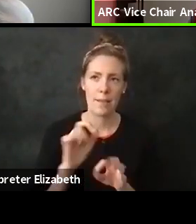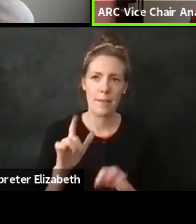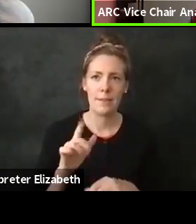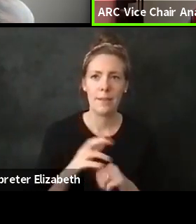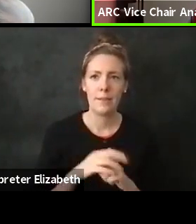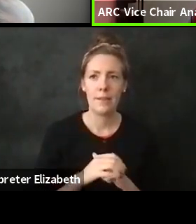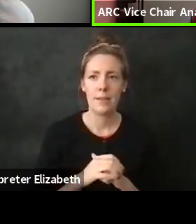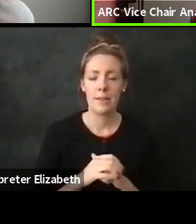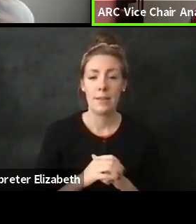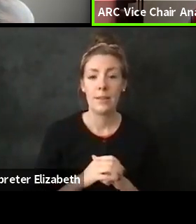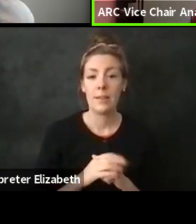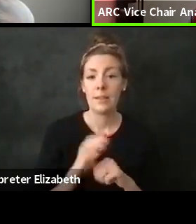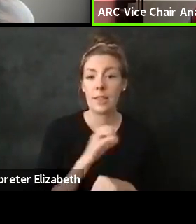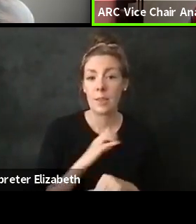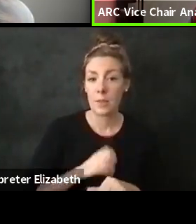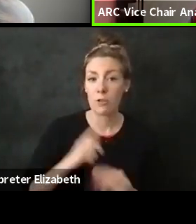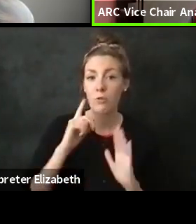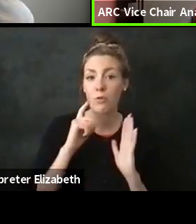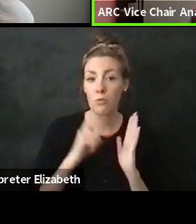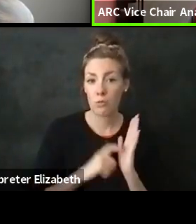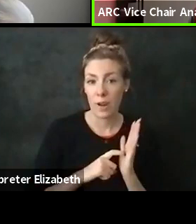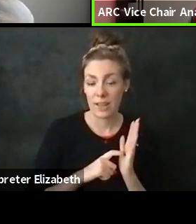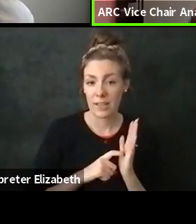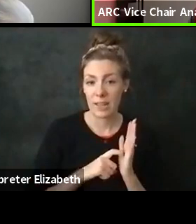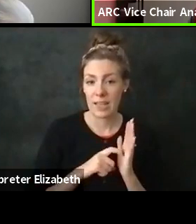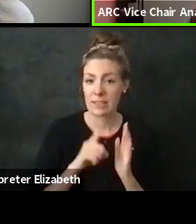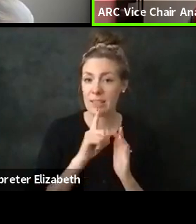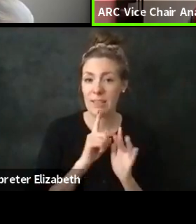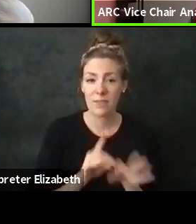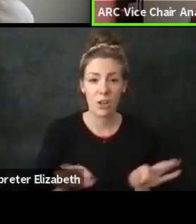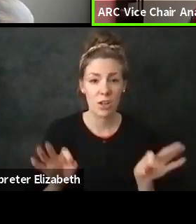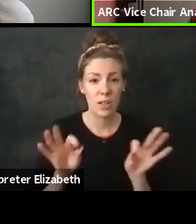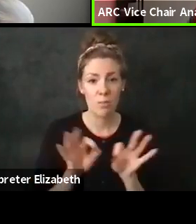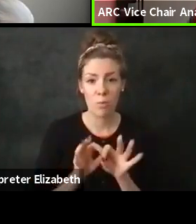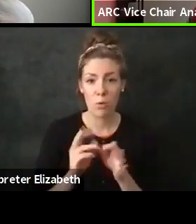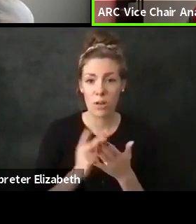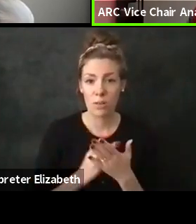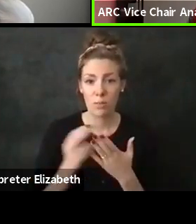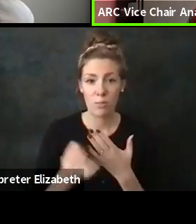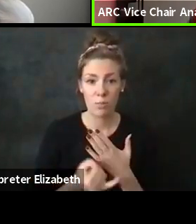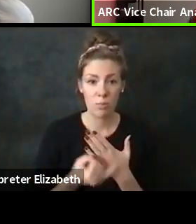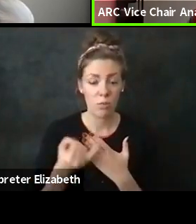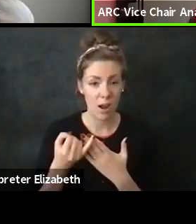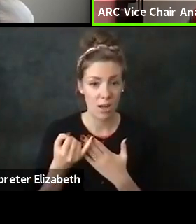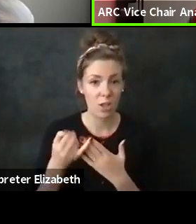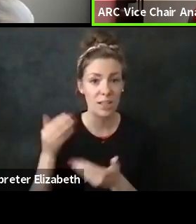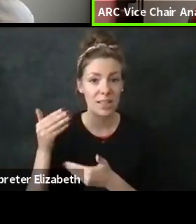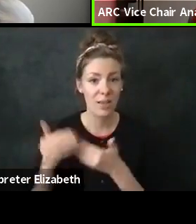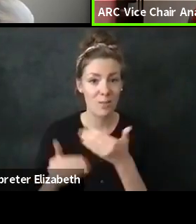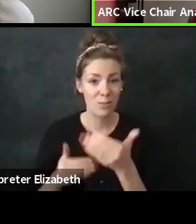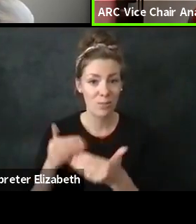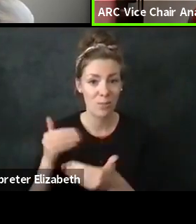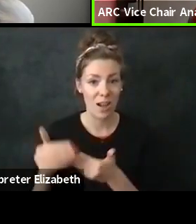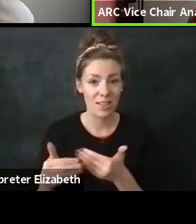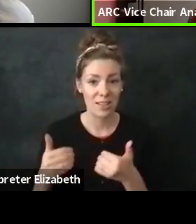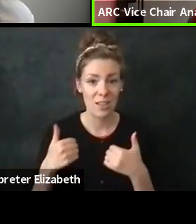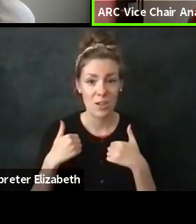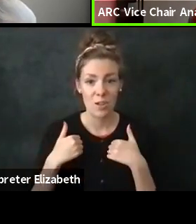commission has recognized that this is a very important project, a very important process. So we have two ad